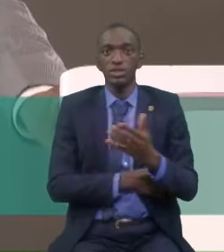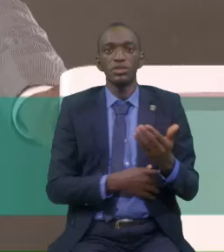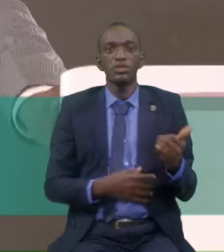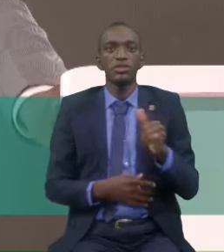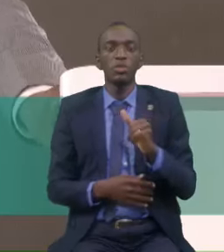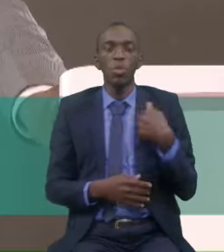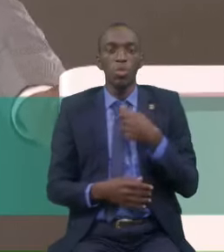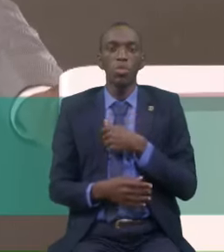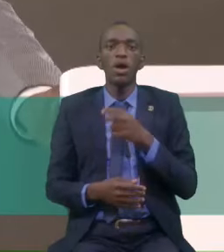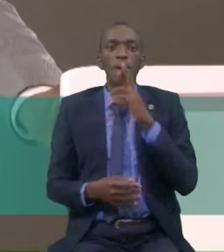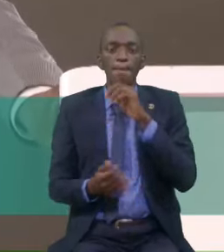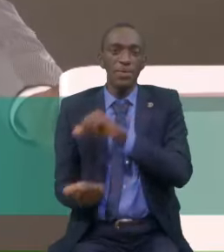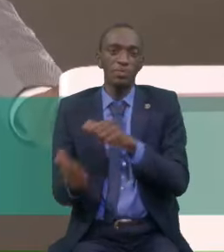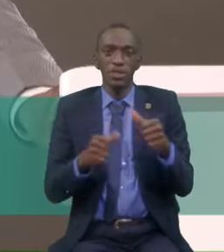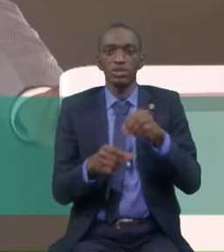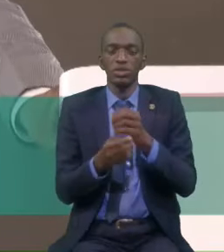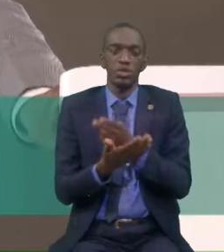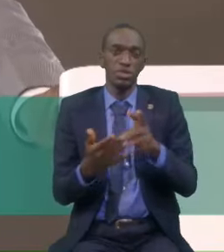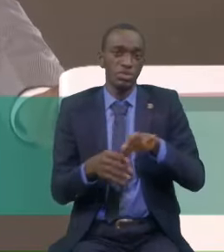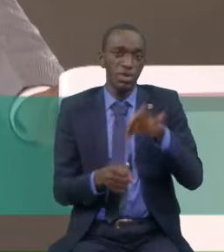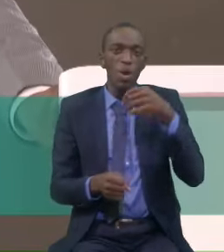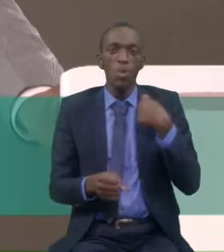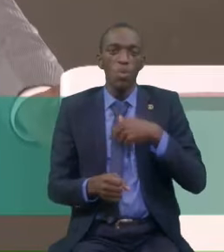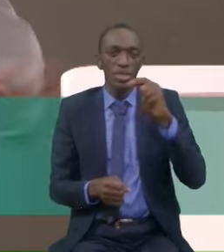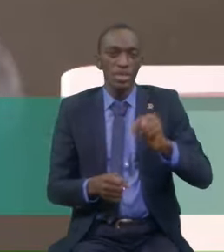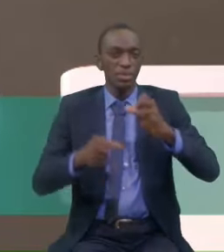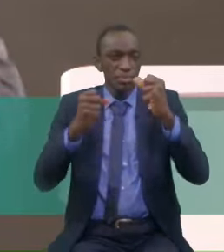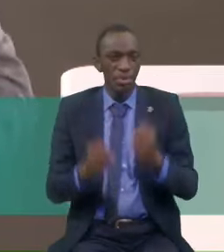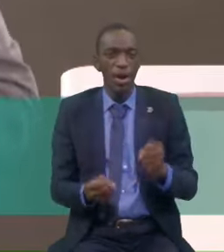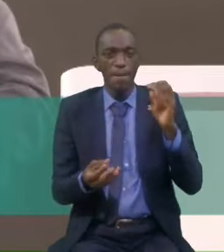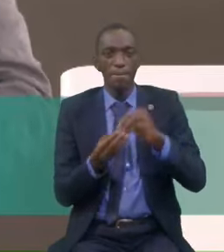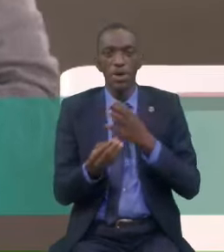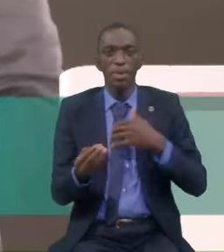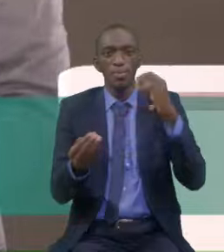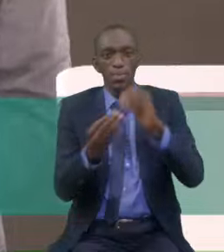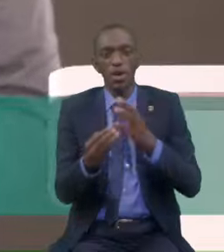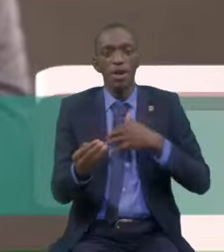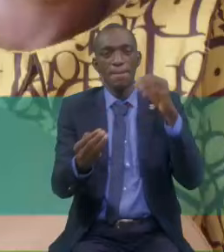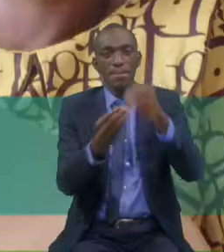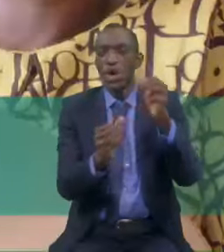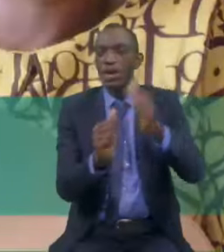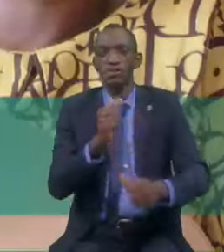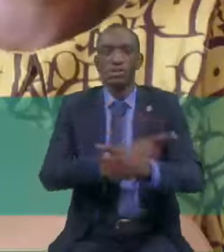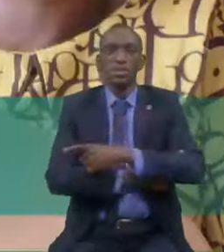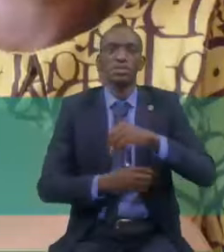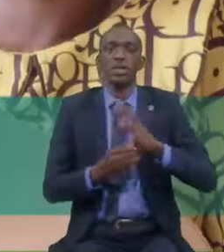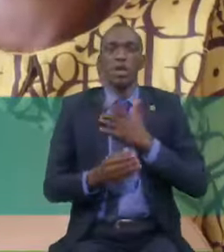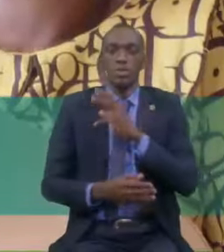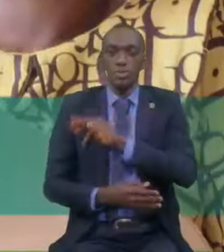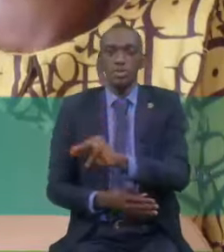more and more and more every day in our ministries in Jesus' name.